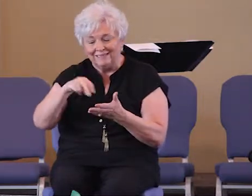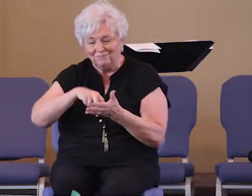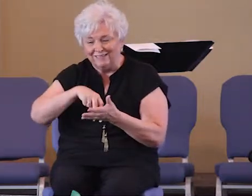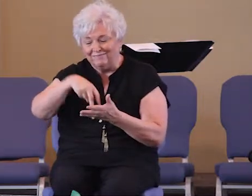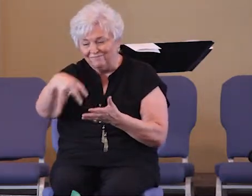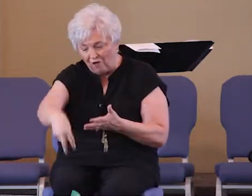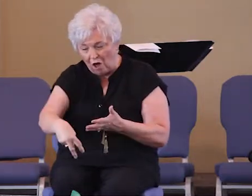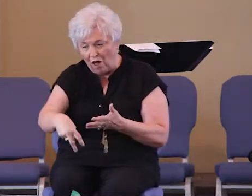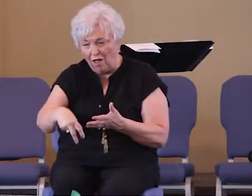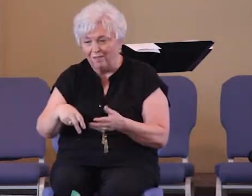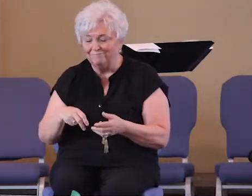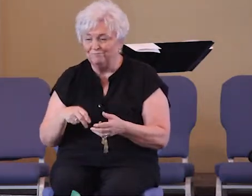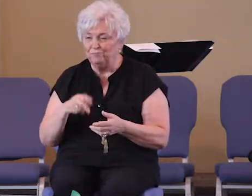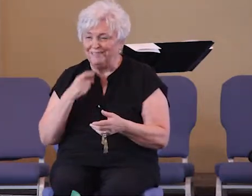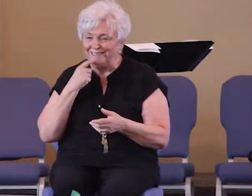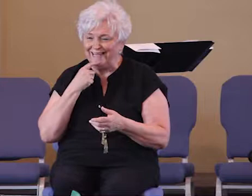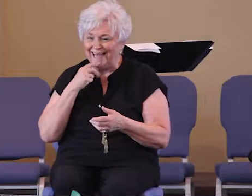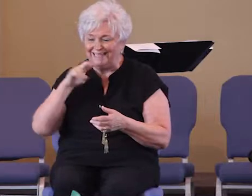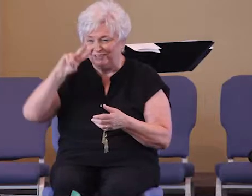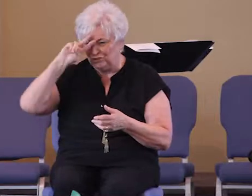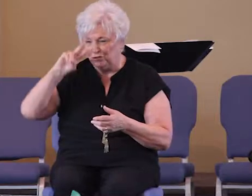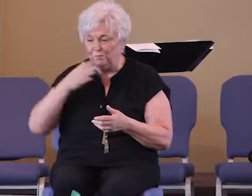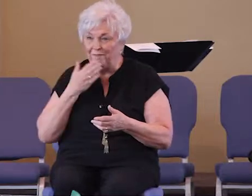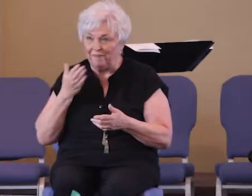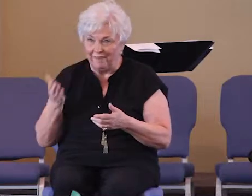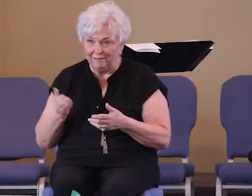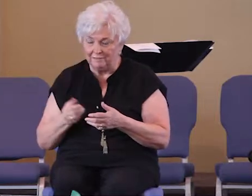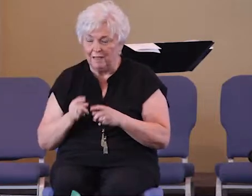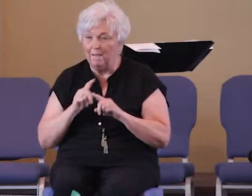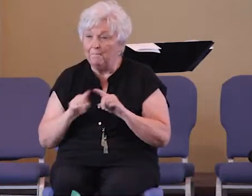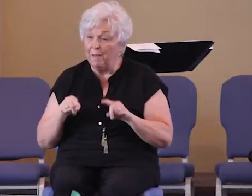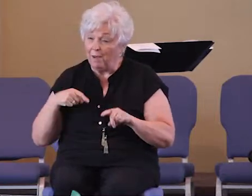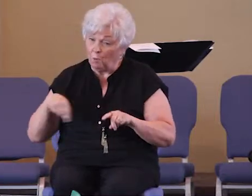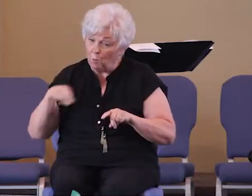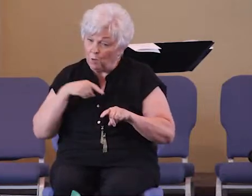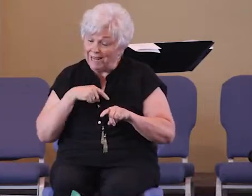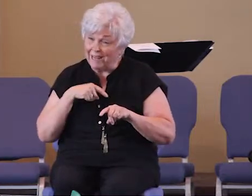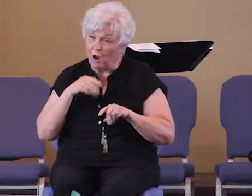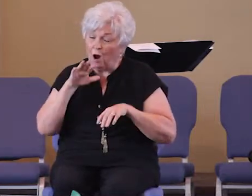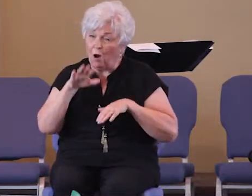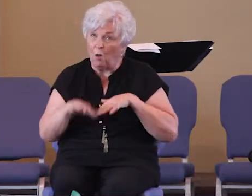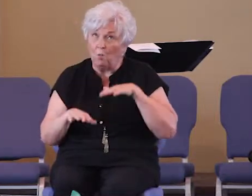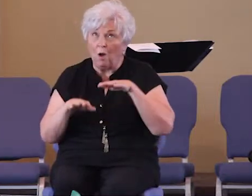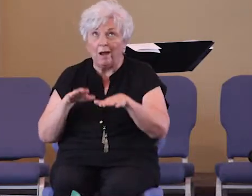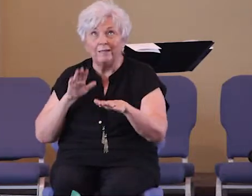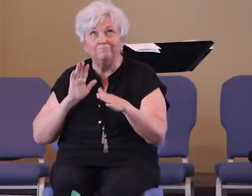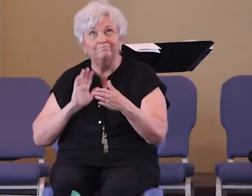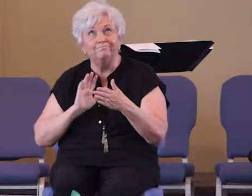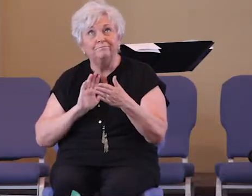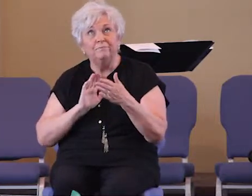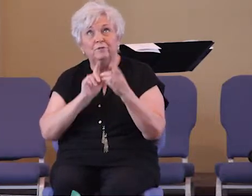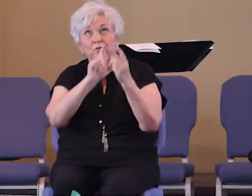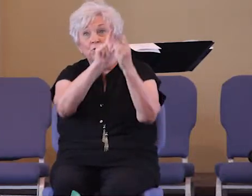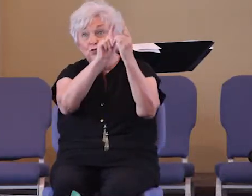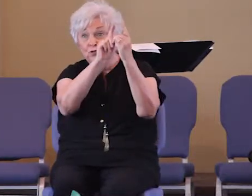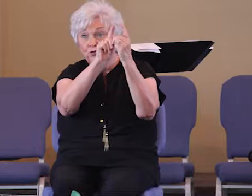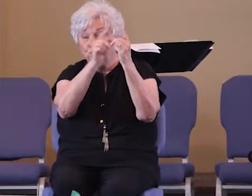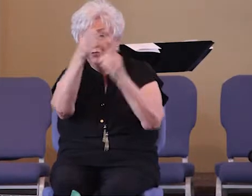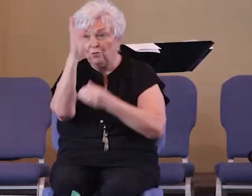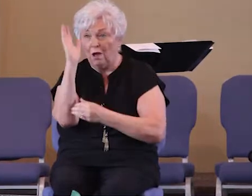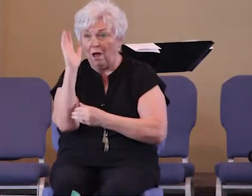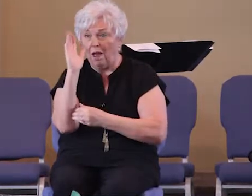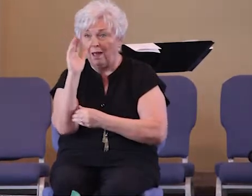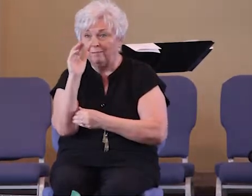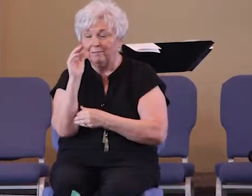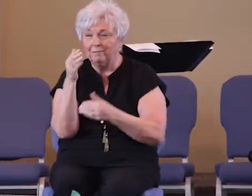things. But we're walking towards God instead of away from Him. Look at verse